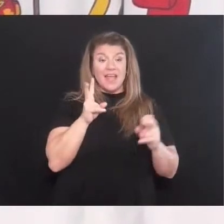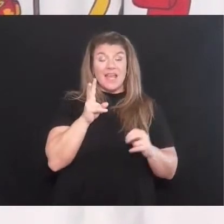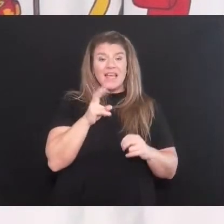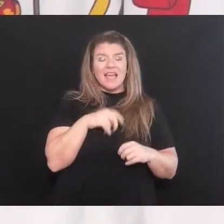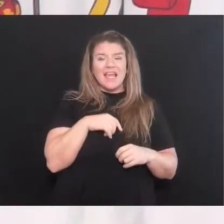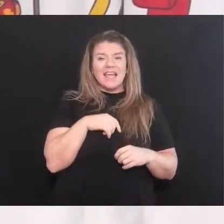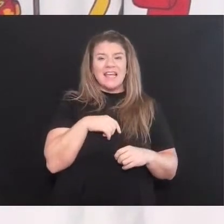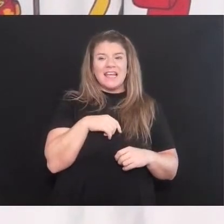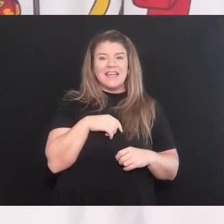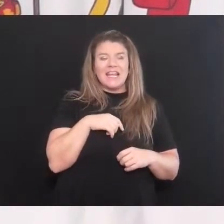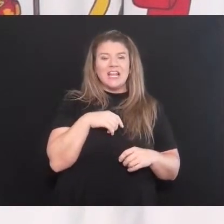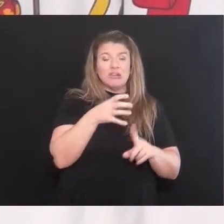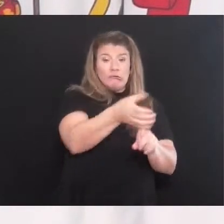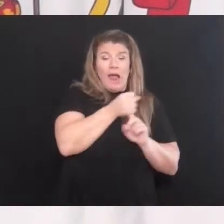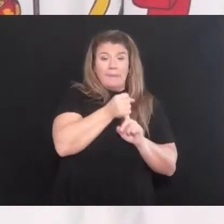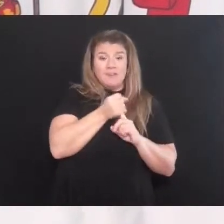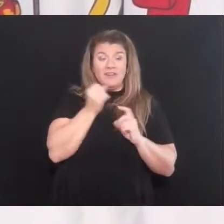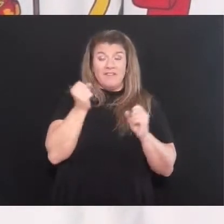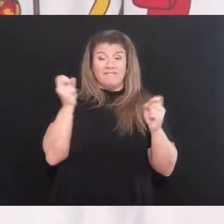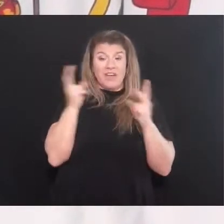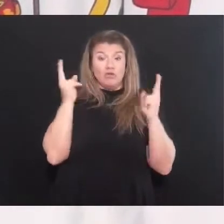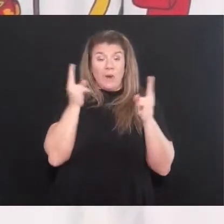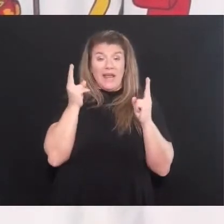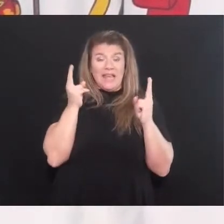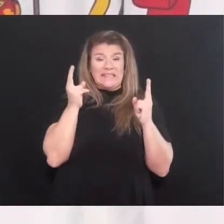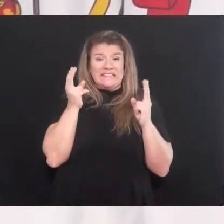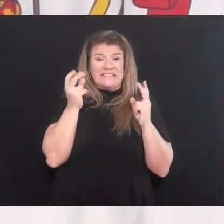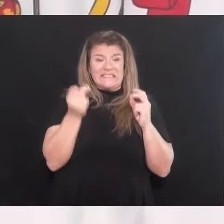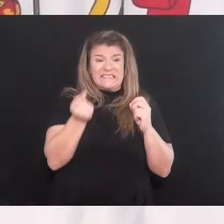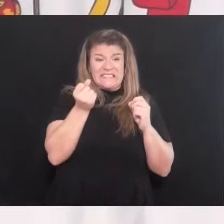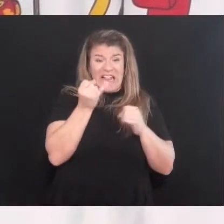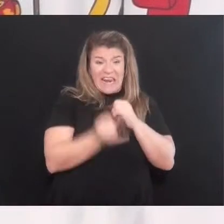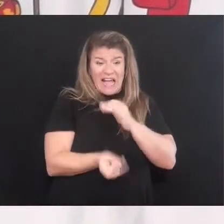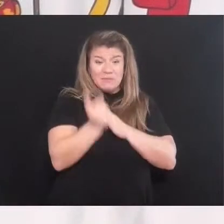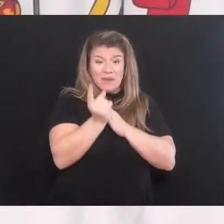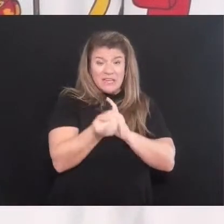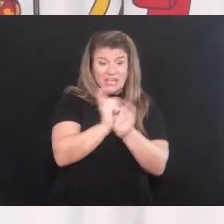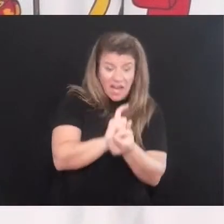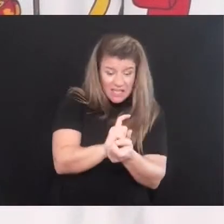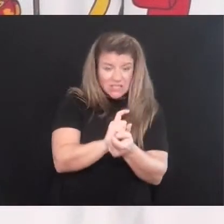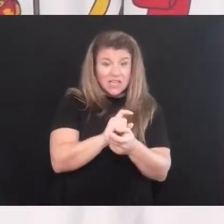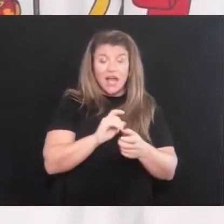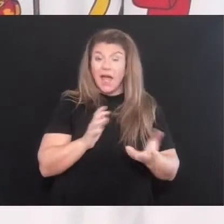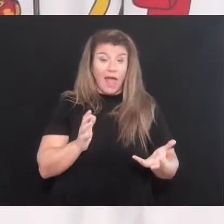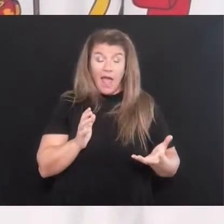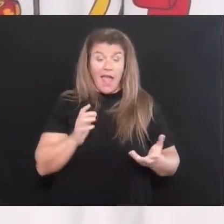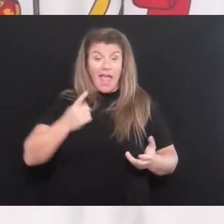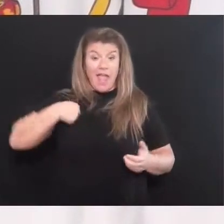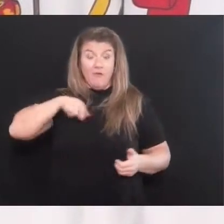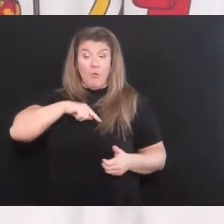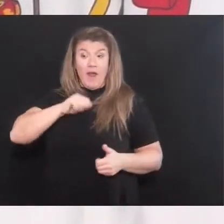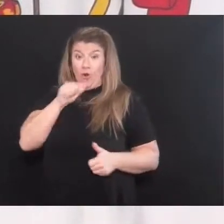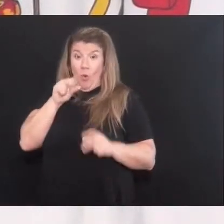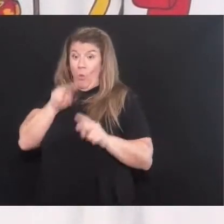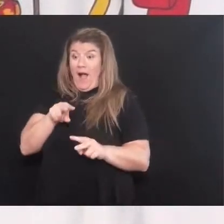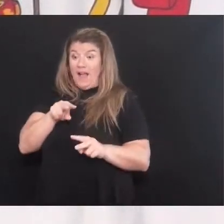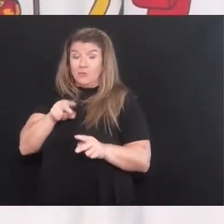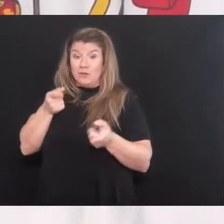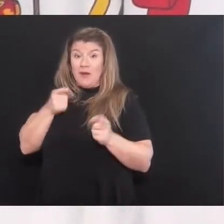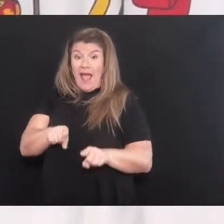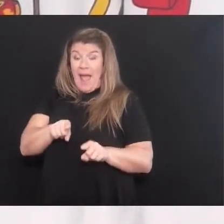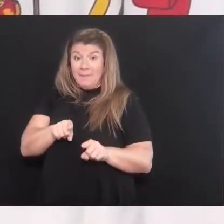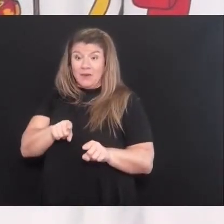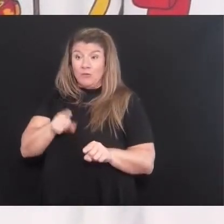the jaws of defeat. If we don't watch out as Republican governors, we're going to grasp defeat right from the jaws